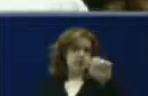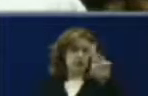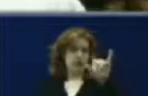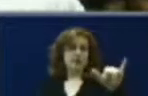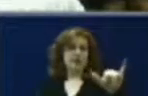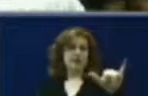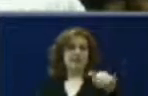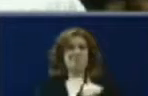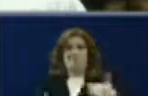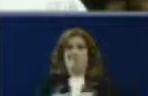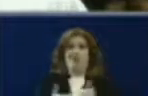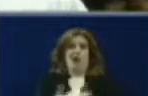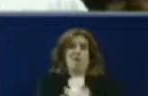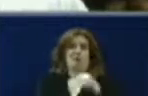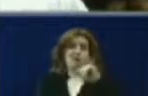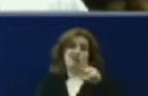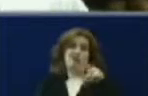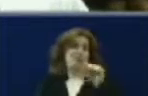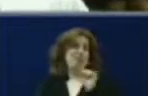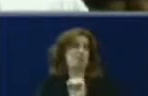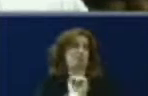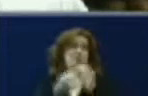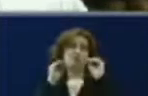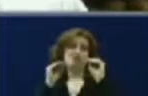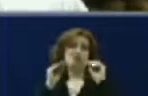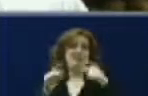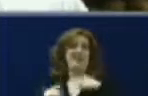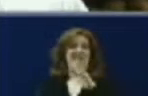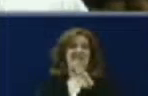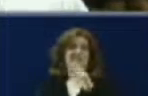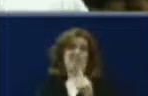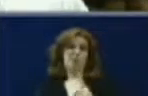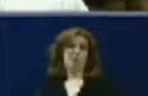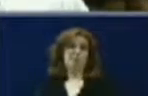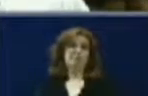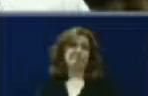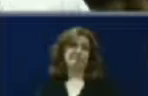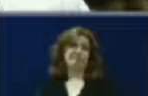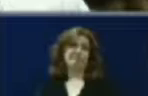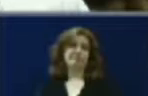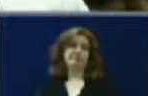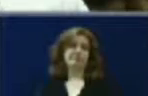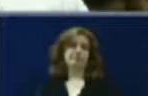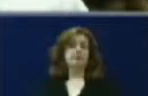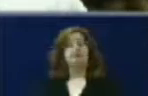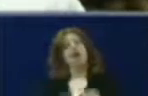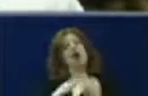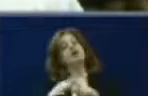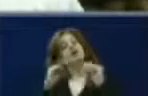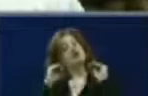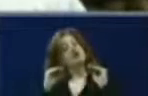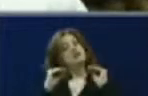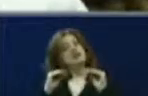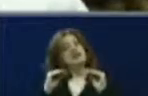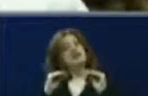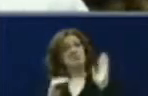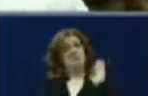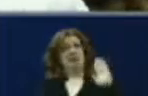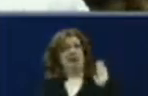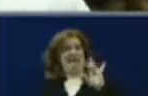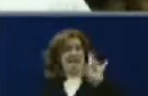I'm brand new to JCPS. I'm 51 years old. I started teaching in the